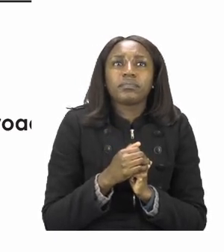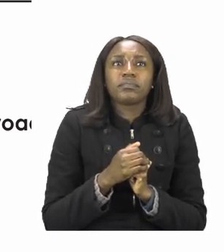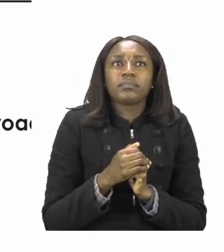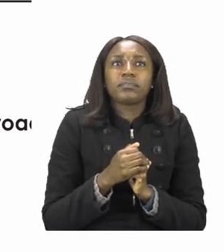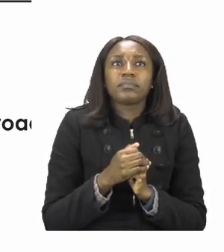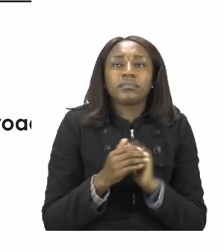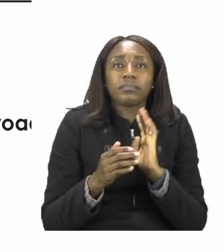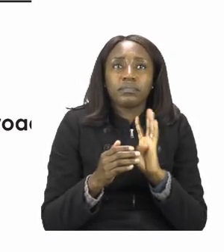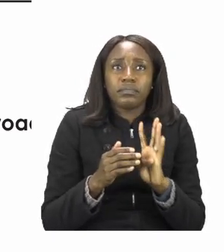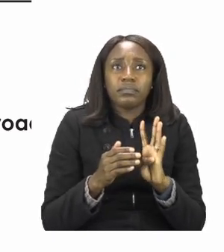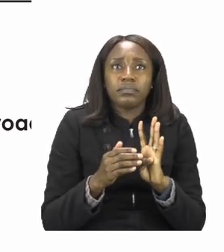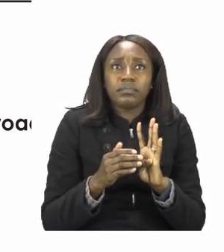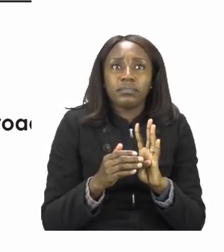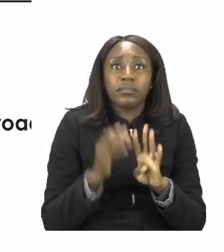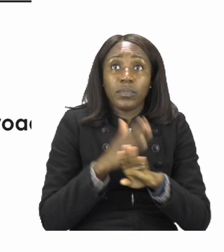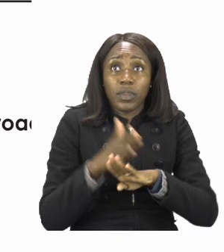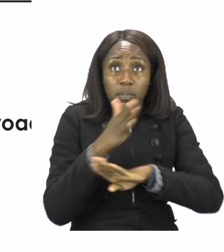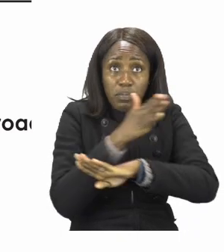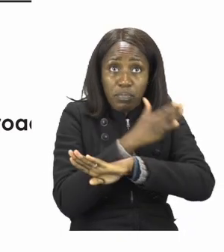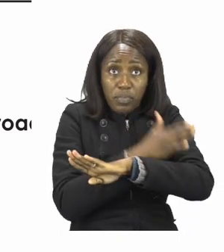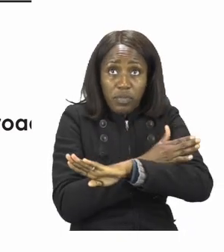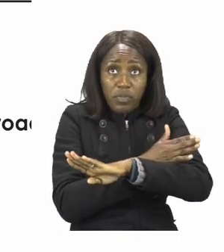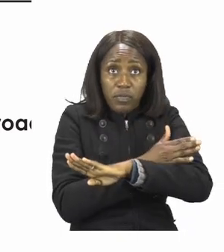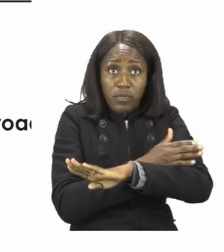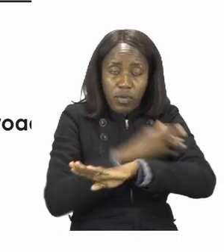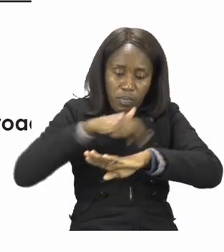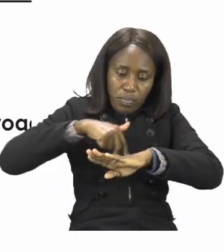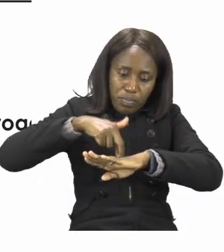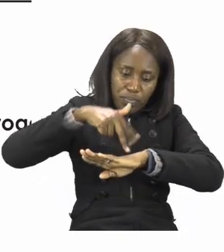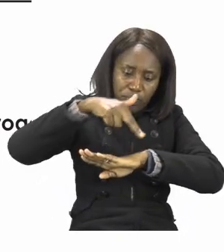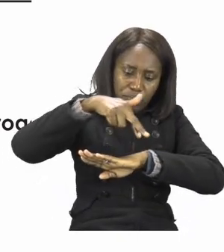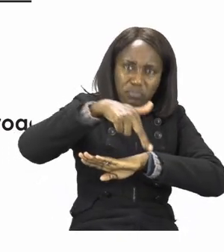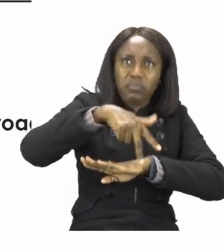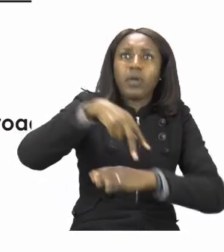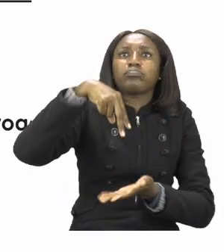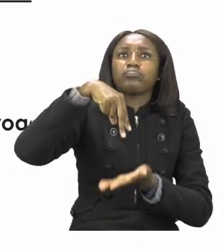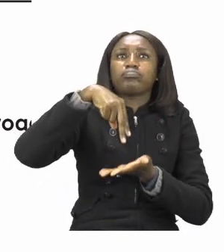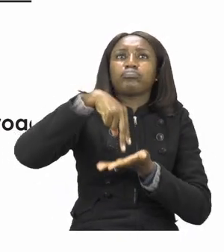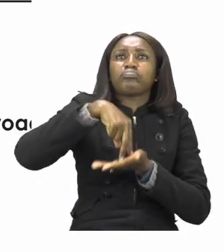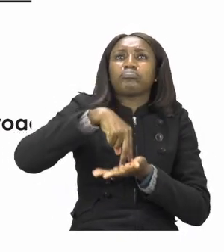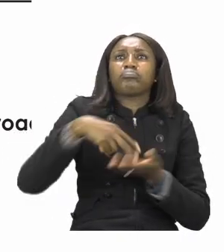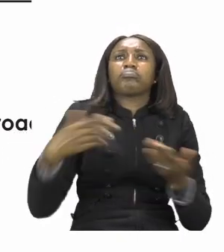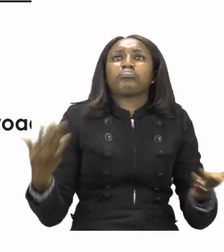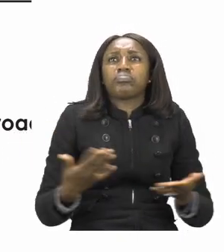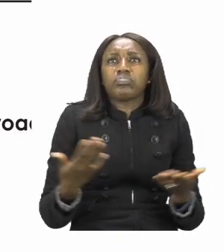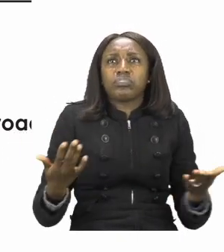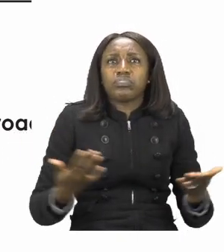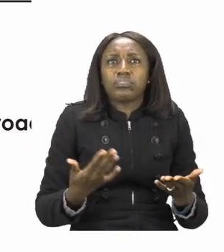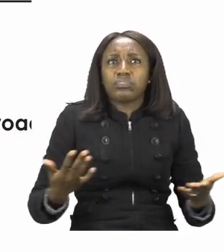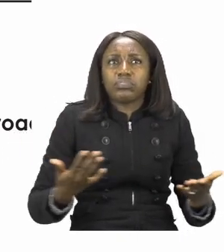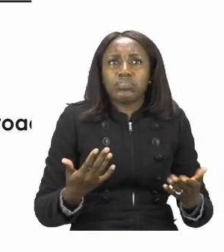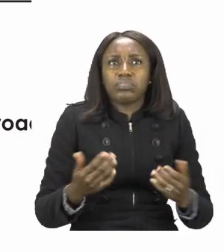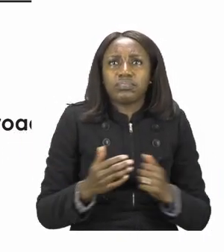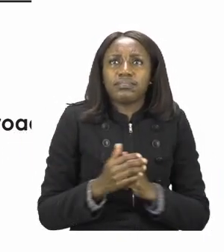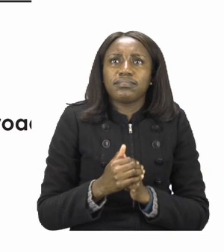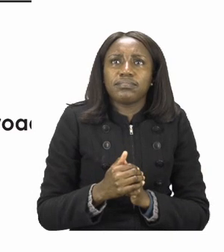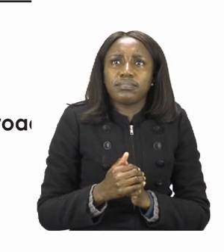Number 4 says, where must you stay before crossing?